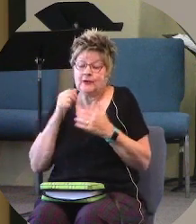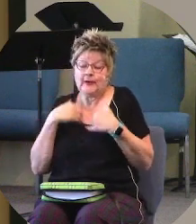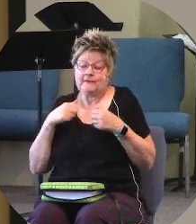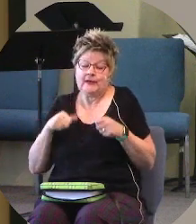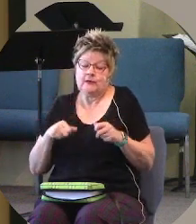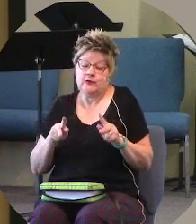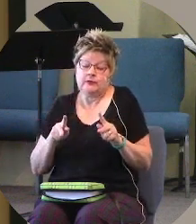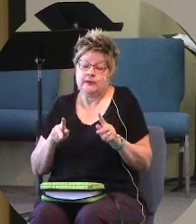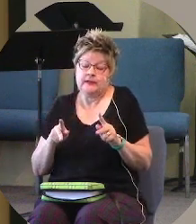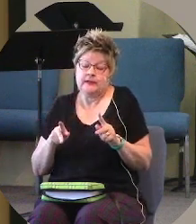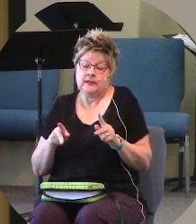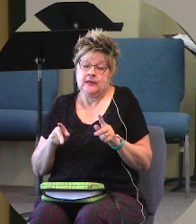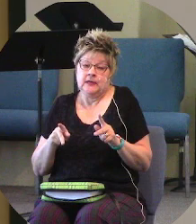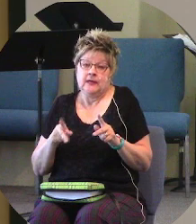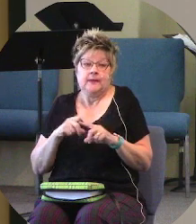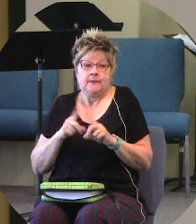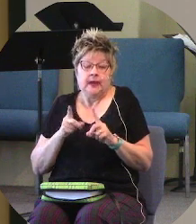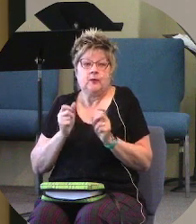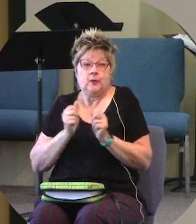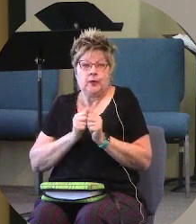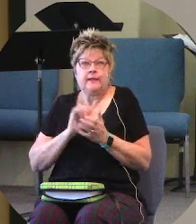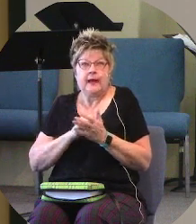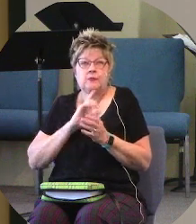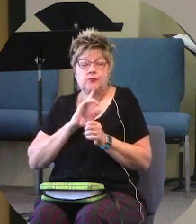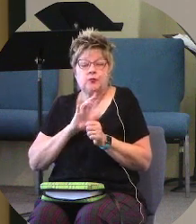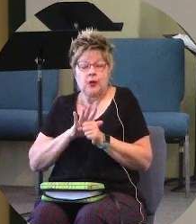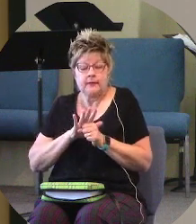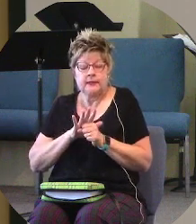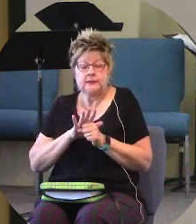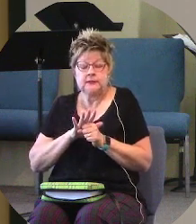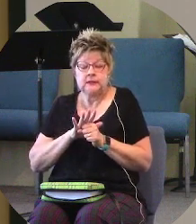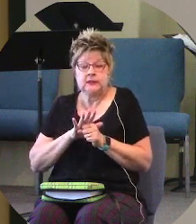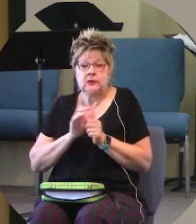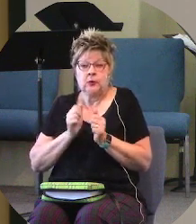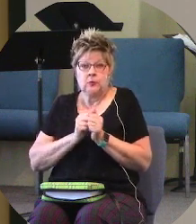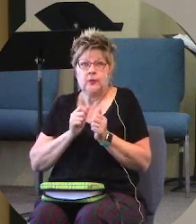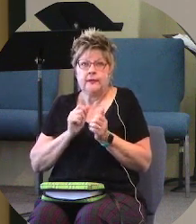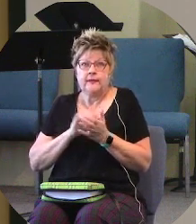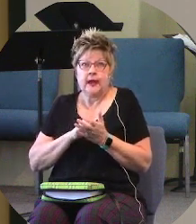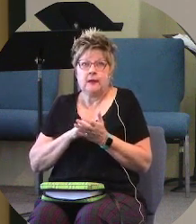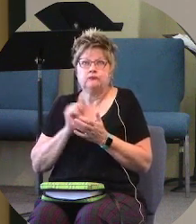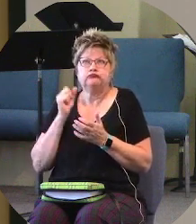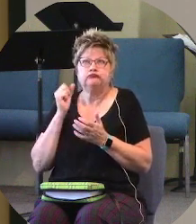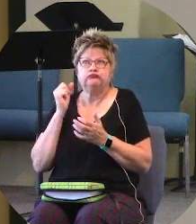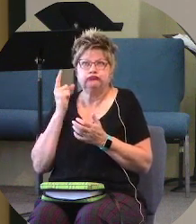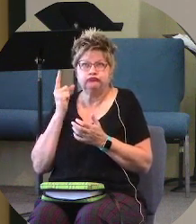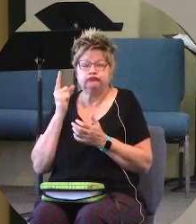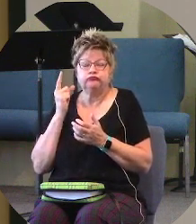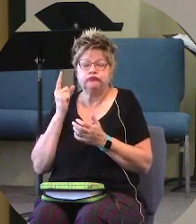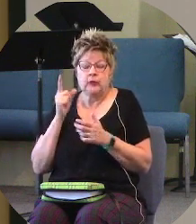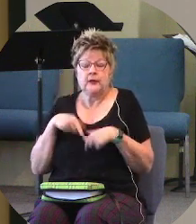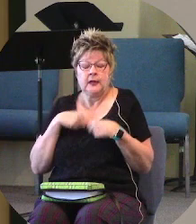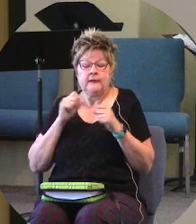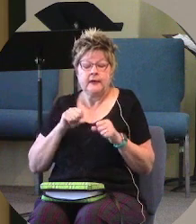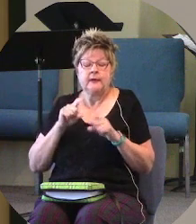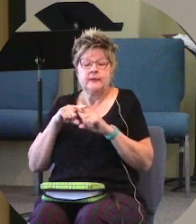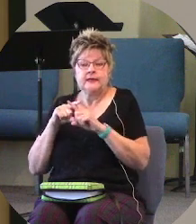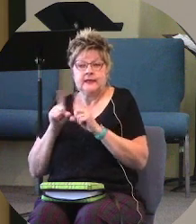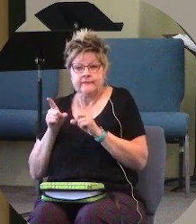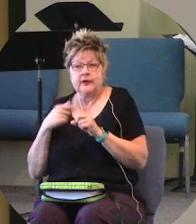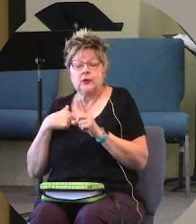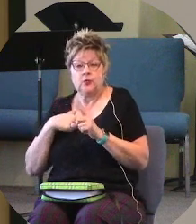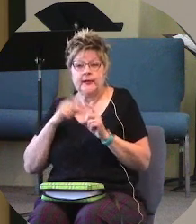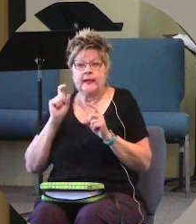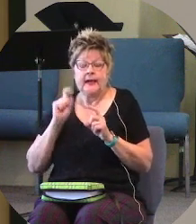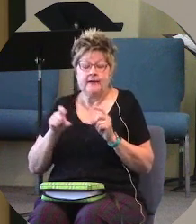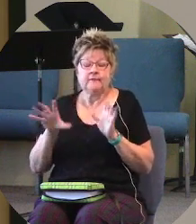opportunity. And yet with that promise, with that realization that life can be different, we have